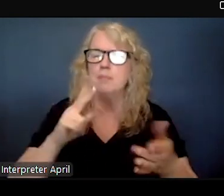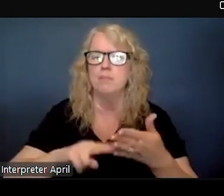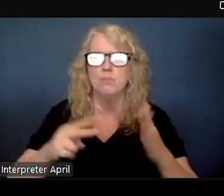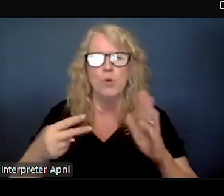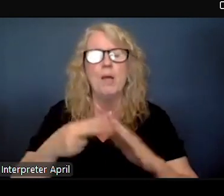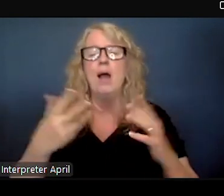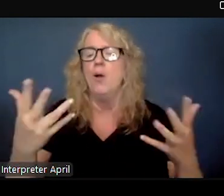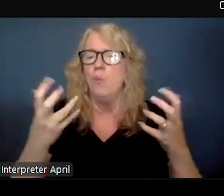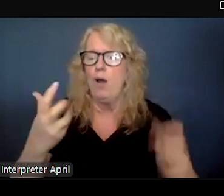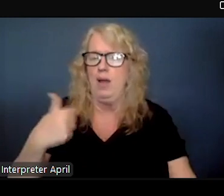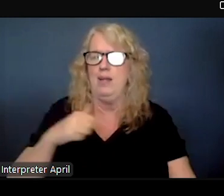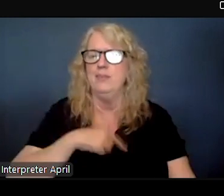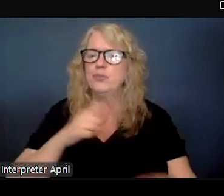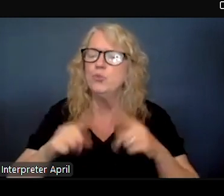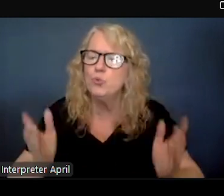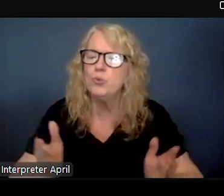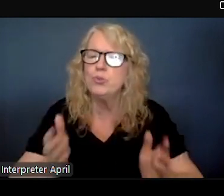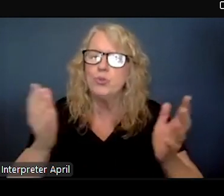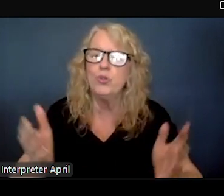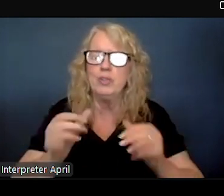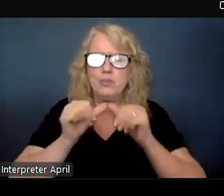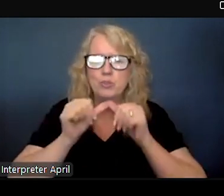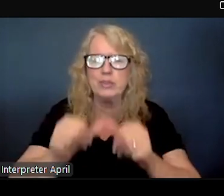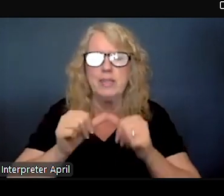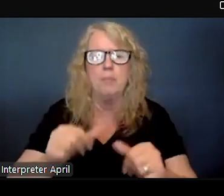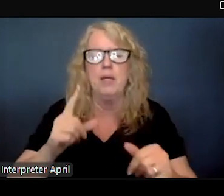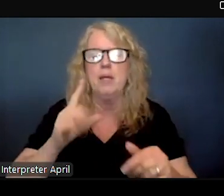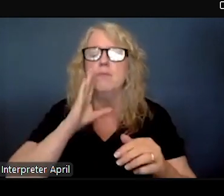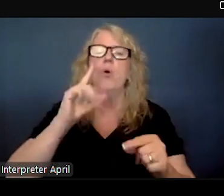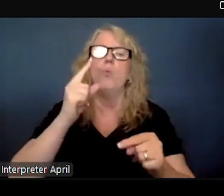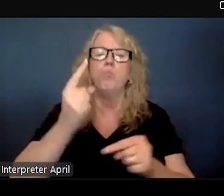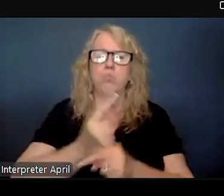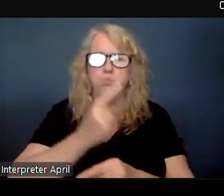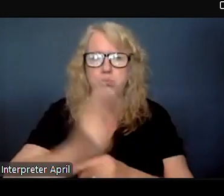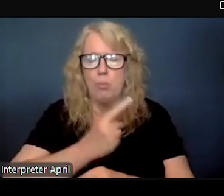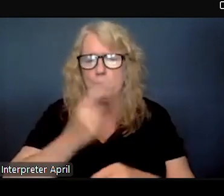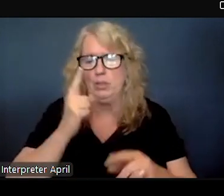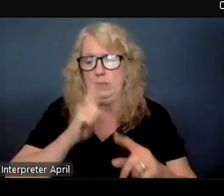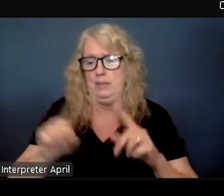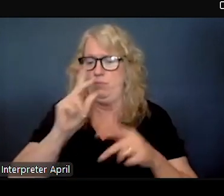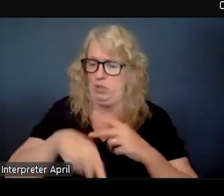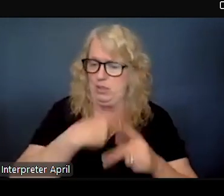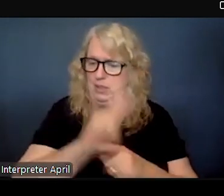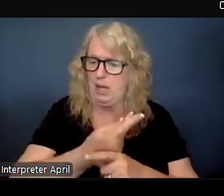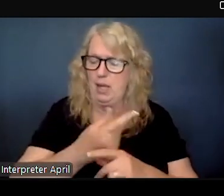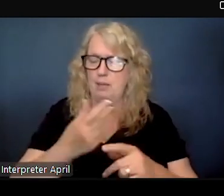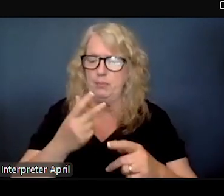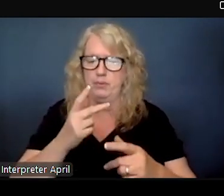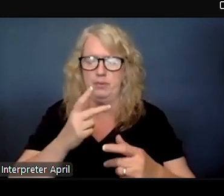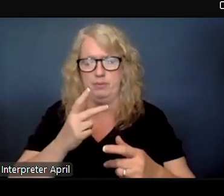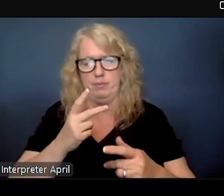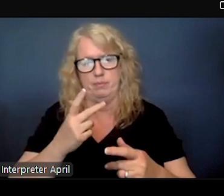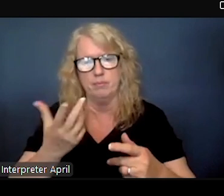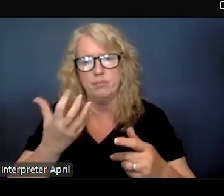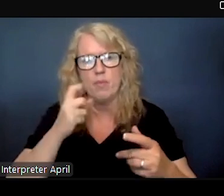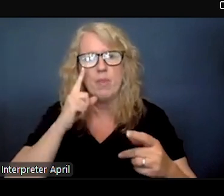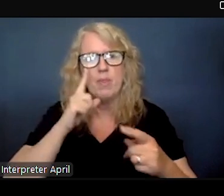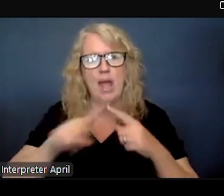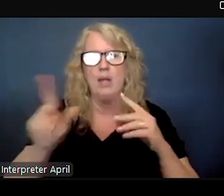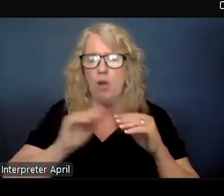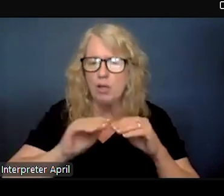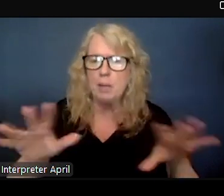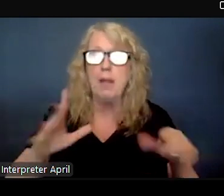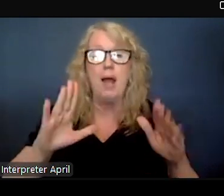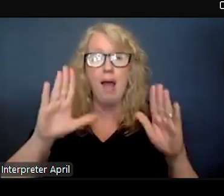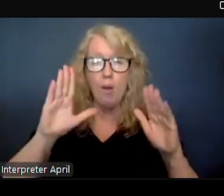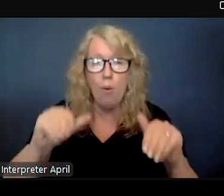and encourage our community to continue to examine the appropriateness of the different types of applications that are coming out.